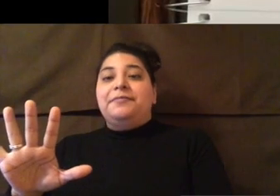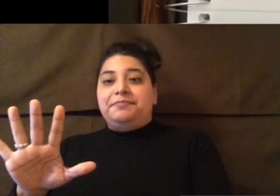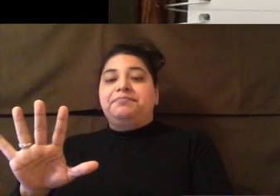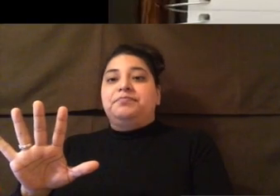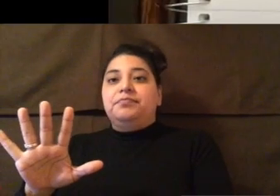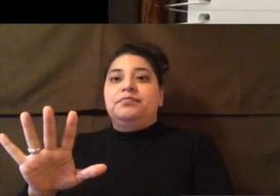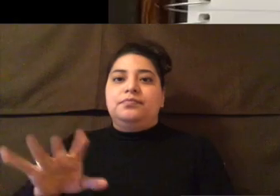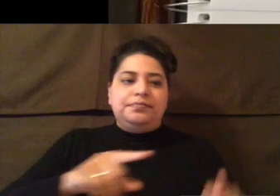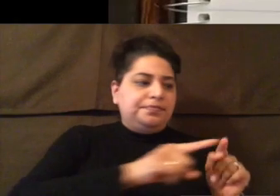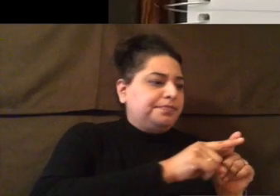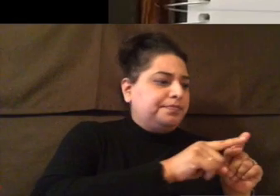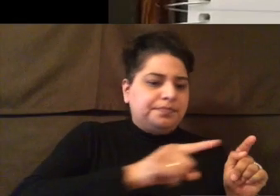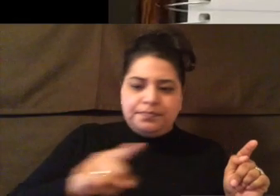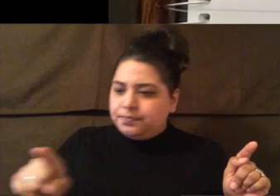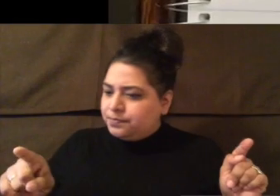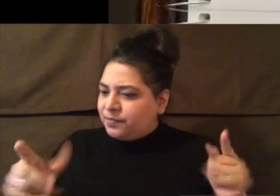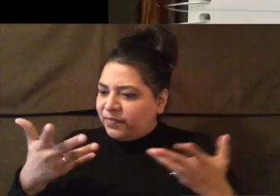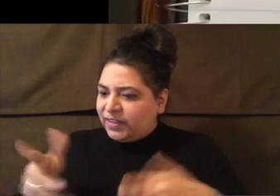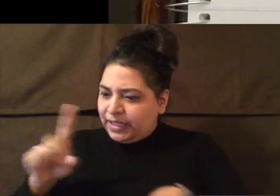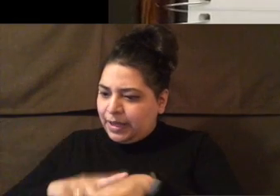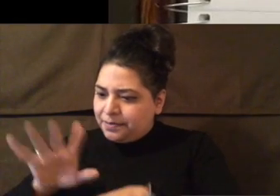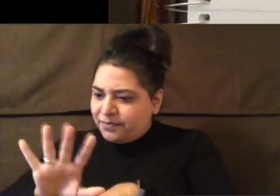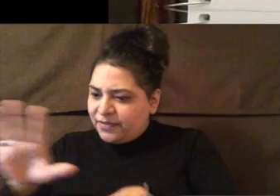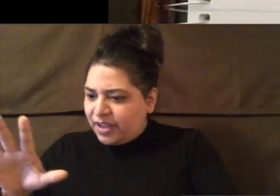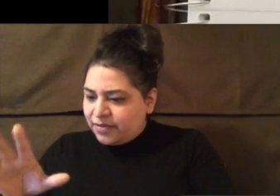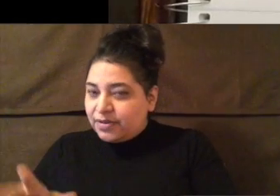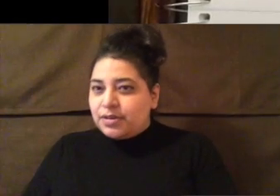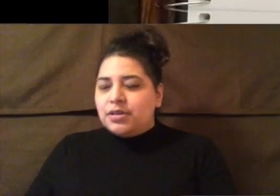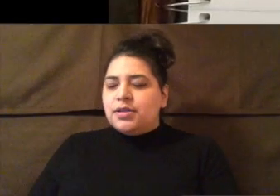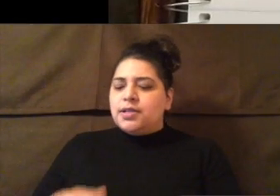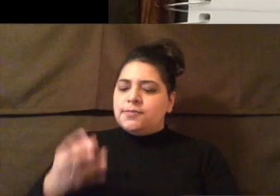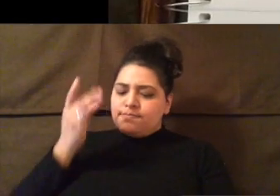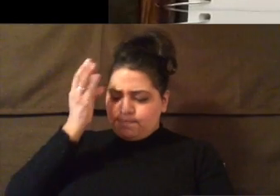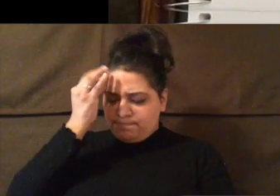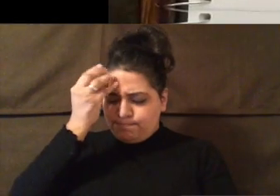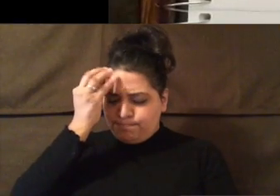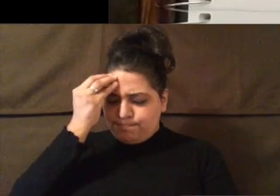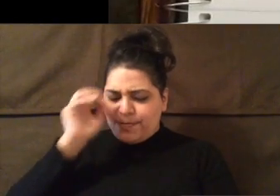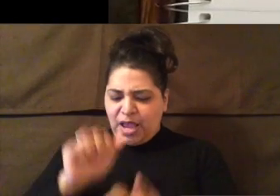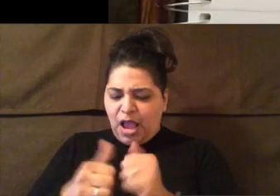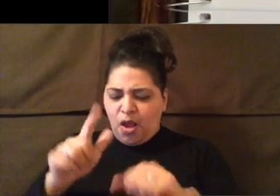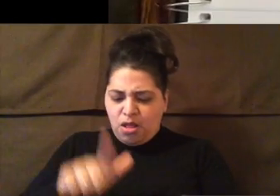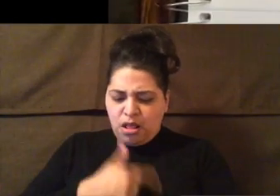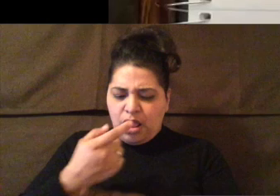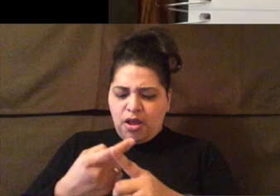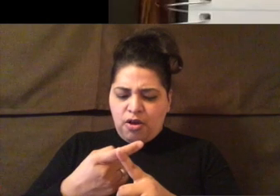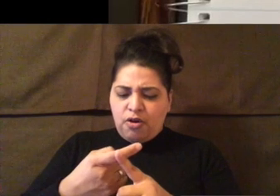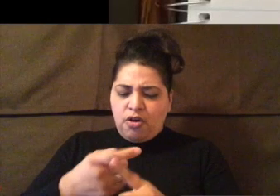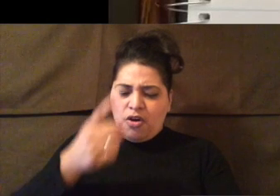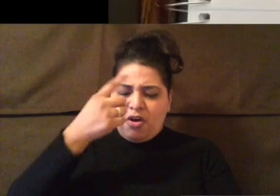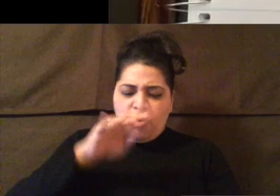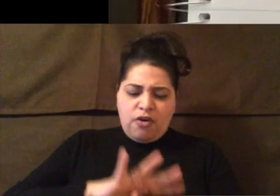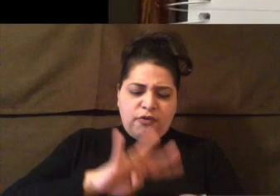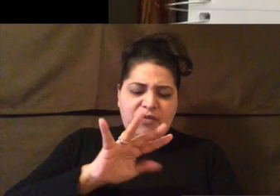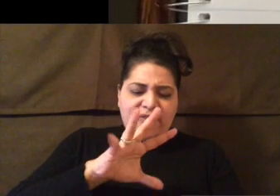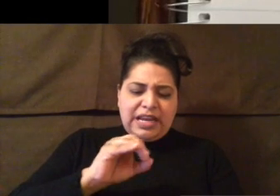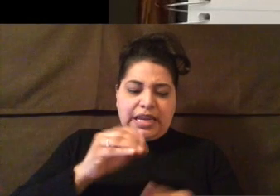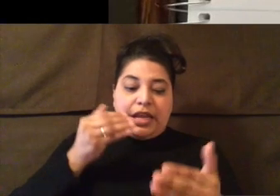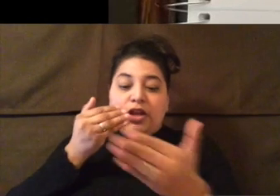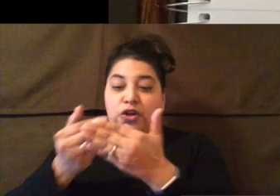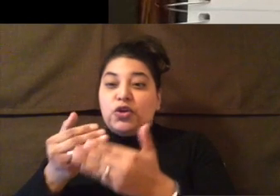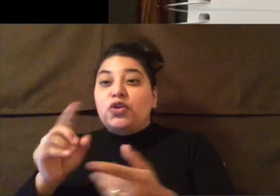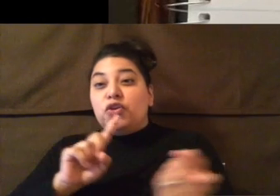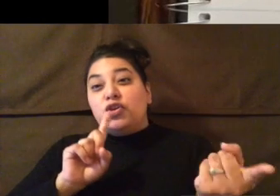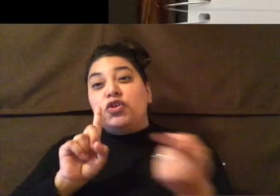could have put in your end time before. Okay. So ask yourself, how long does it take to get from 4:50 to